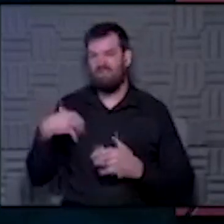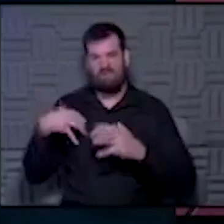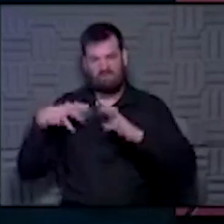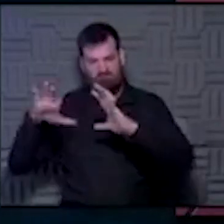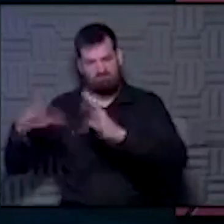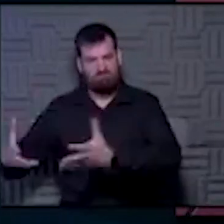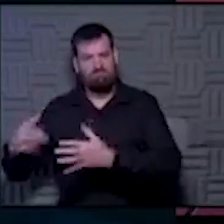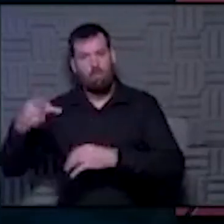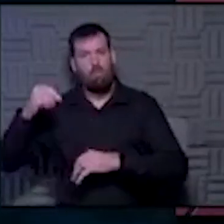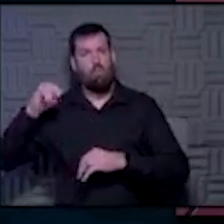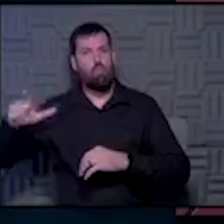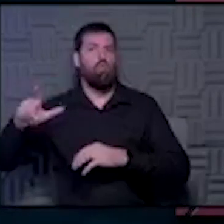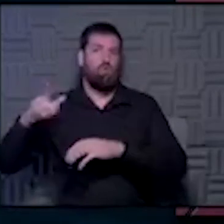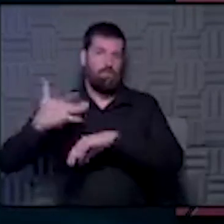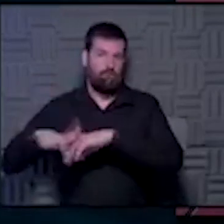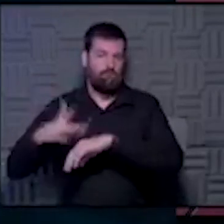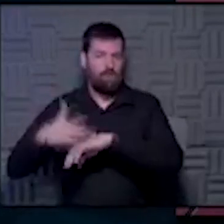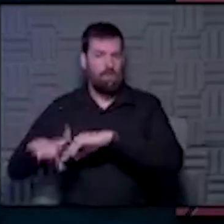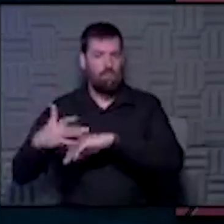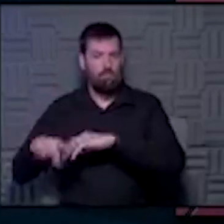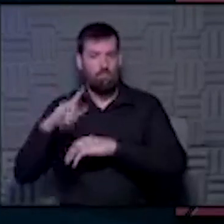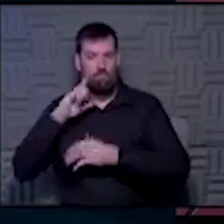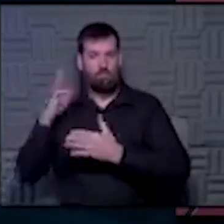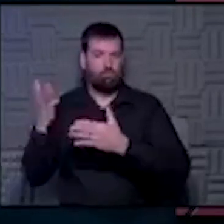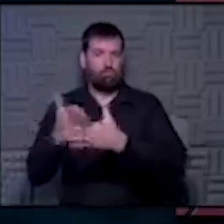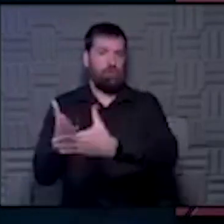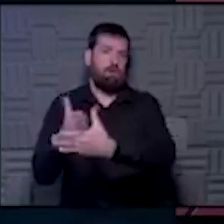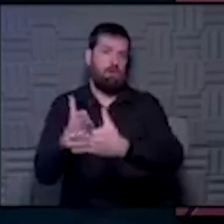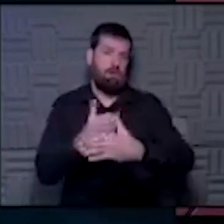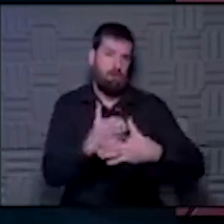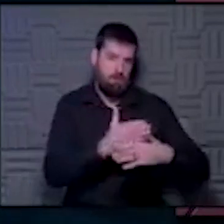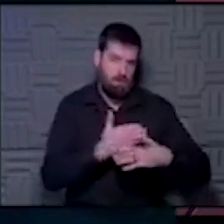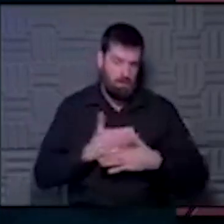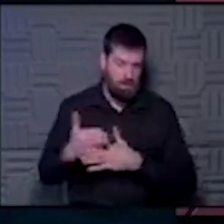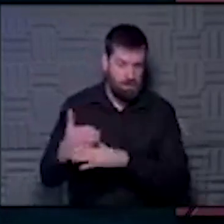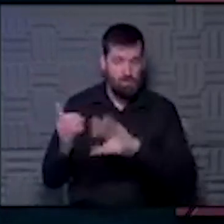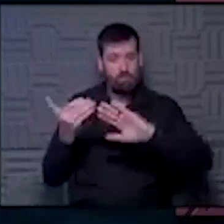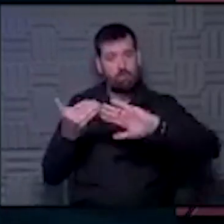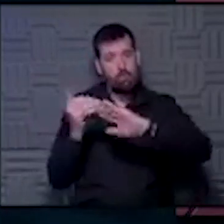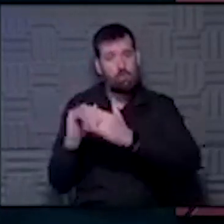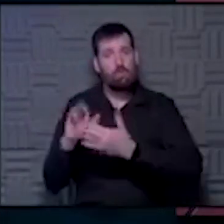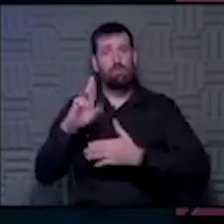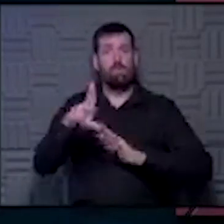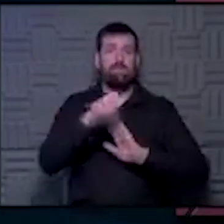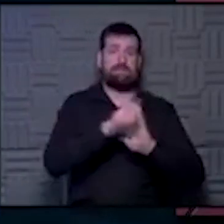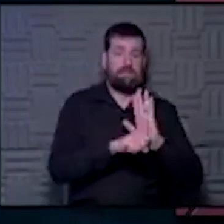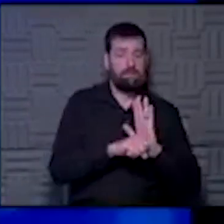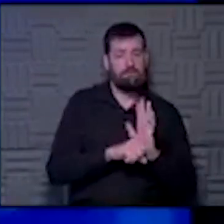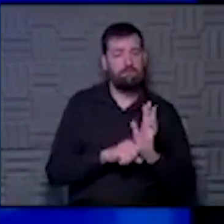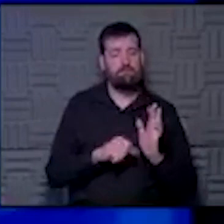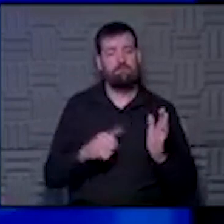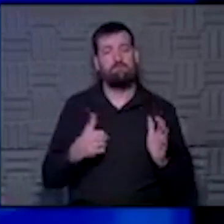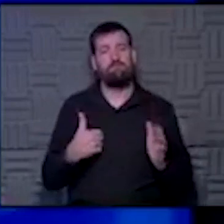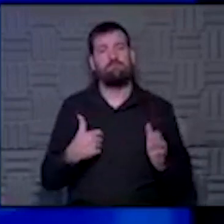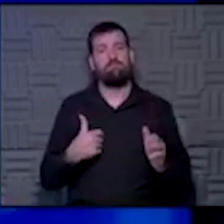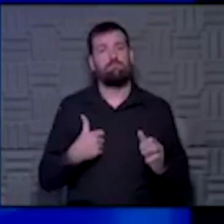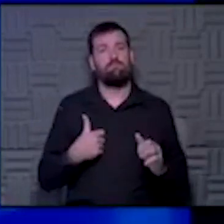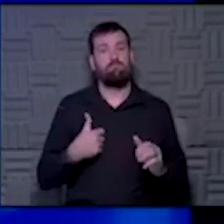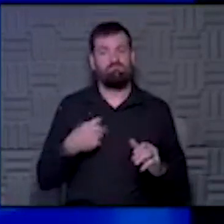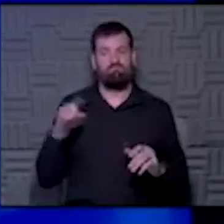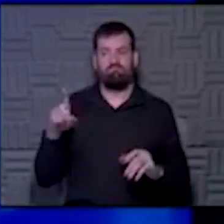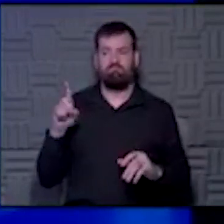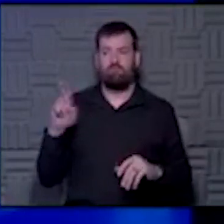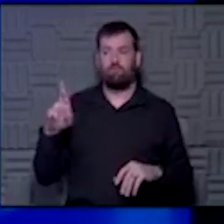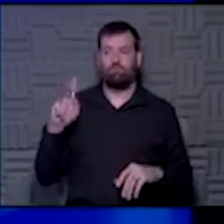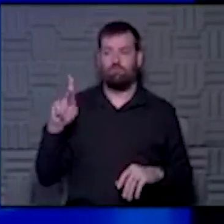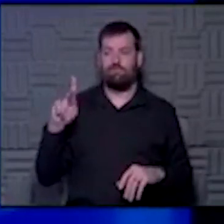of available resources to share across a community or even the state, I think we know, as Dr.